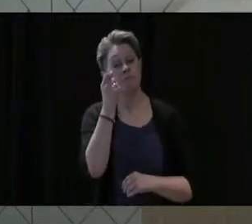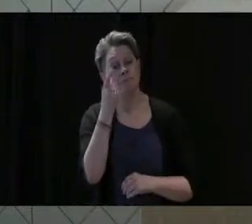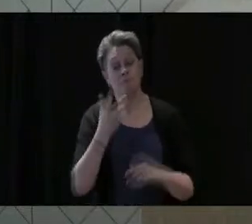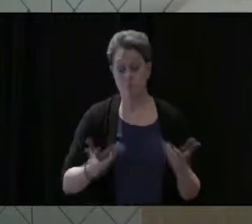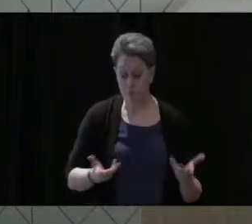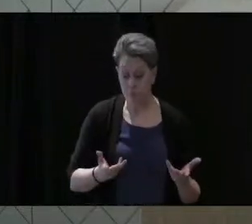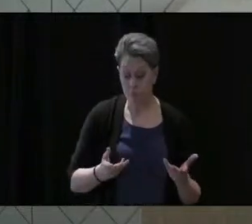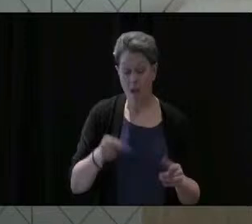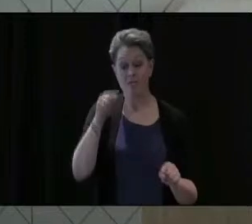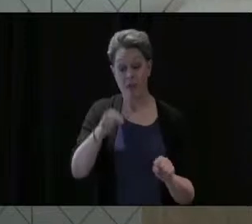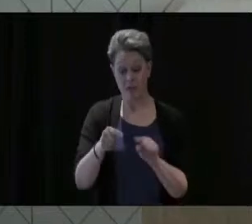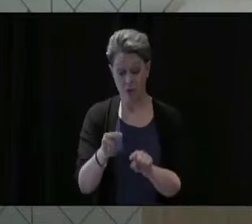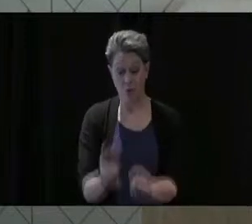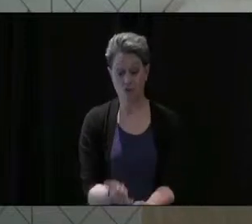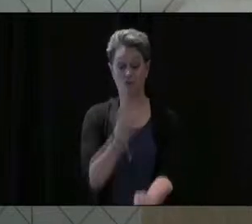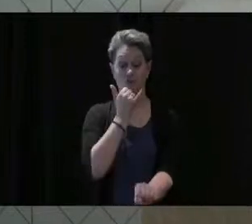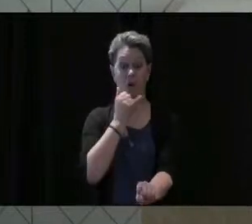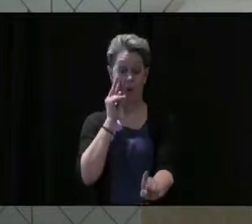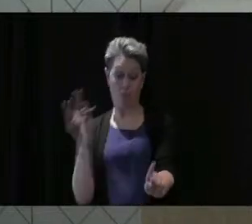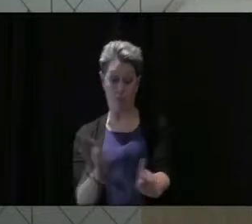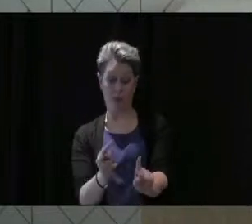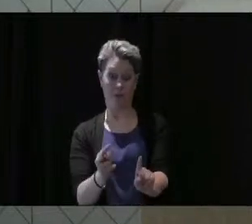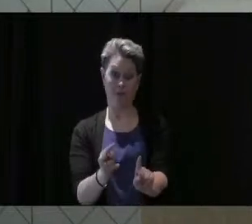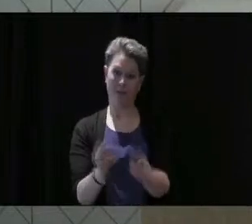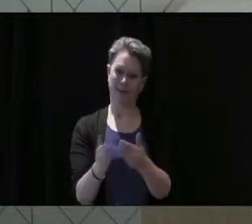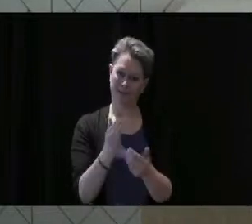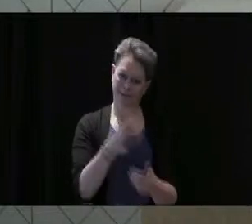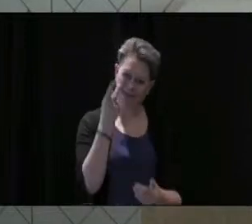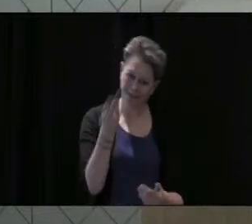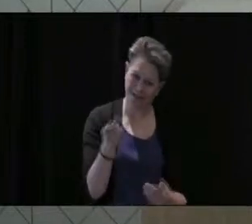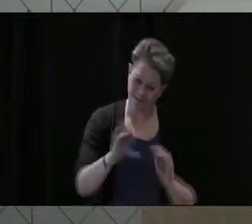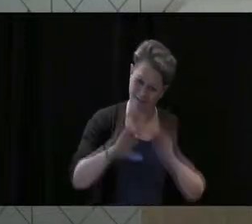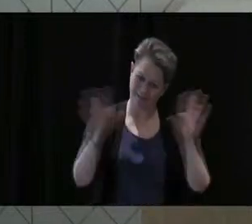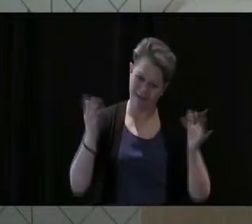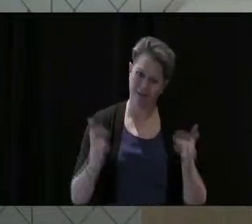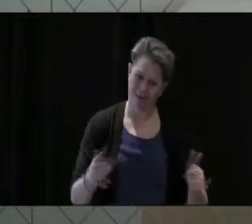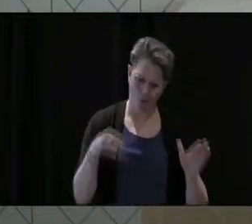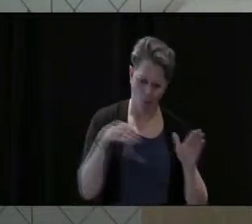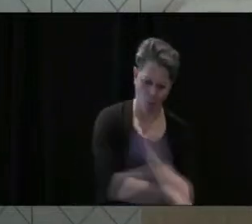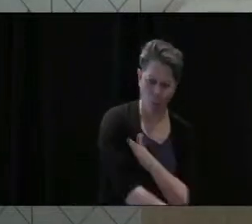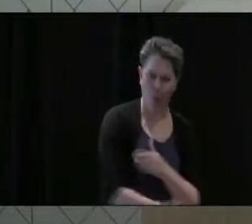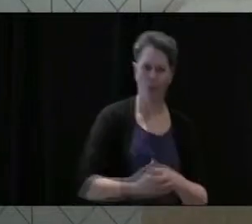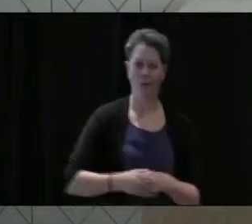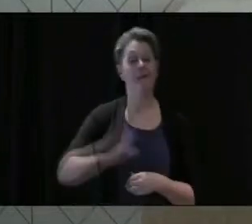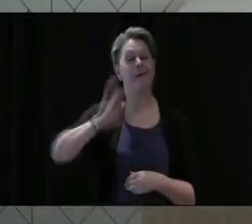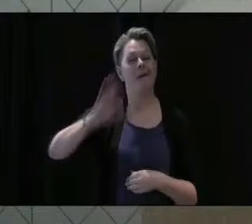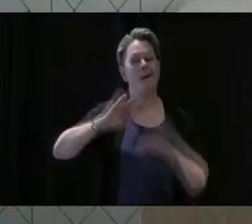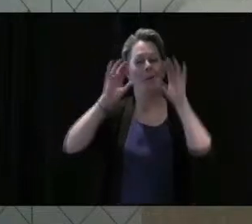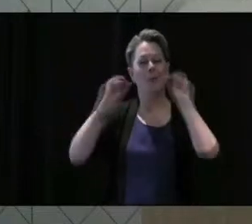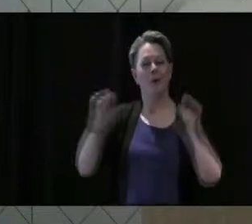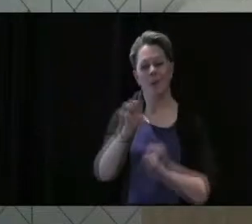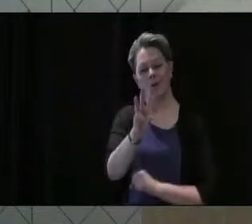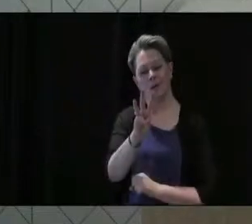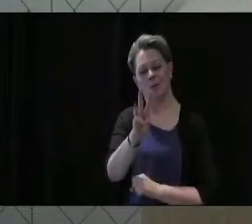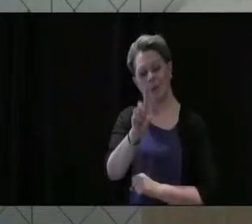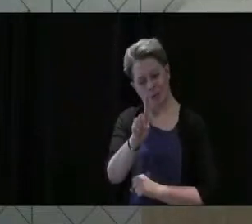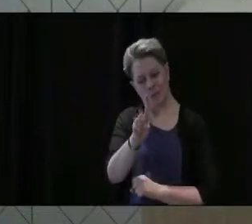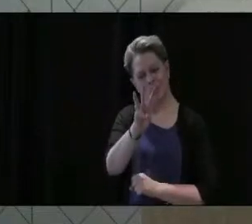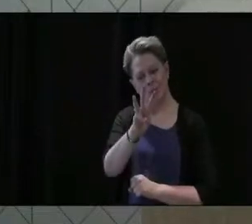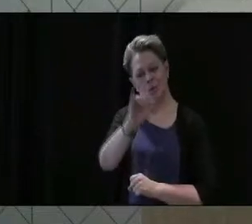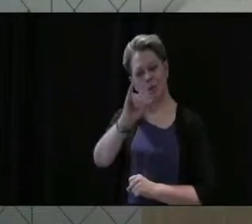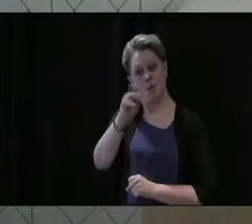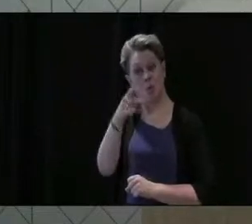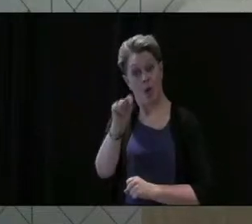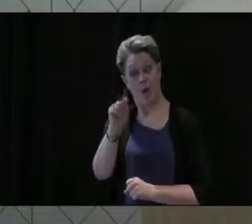a wrong view is already pretty clear. Former Premier Dwight Ball could not complete his